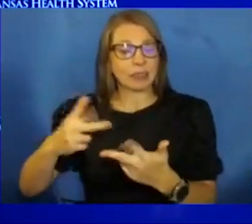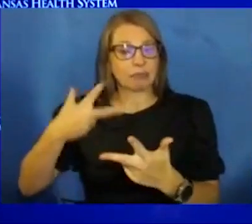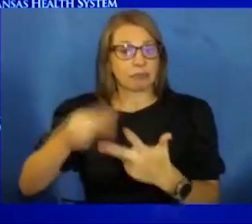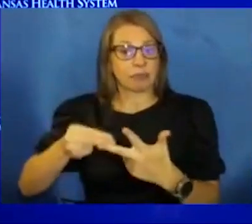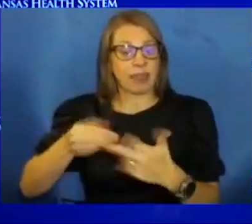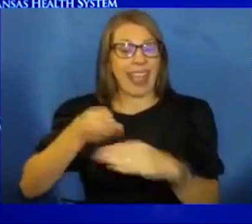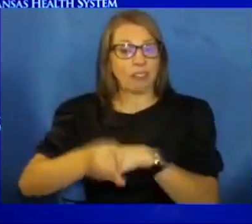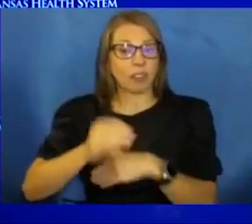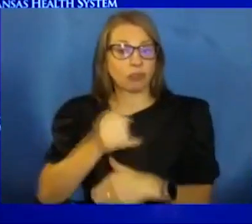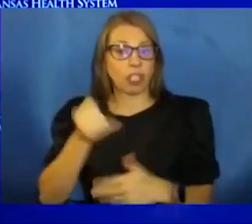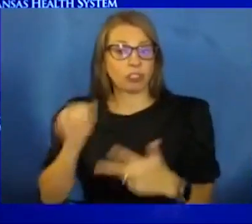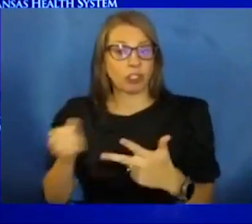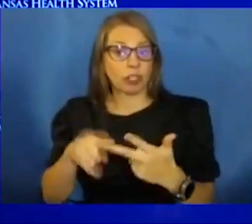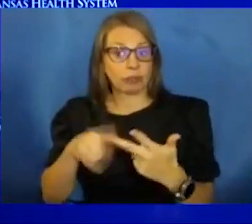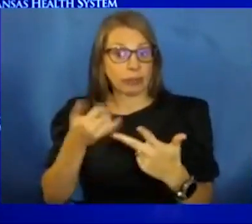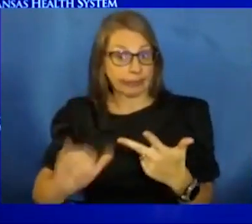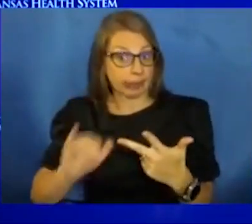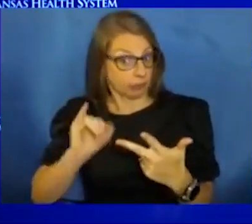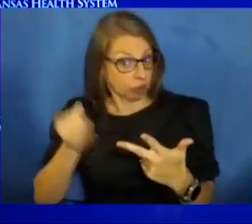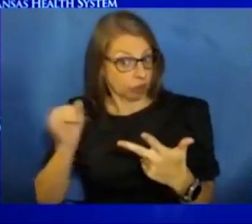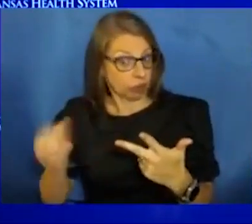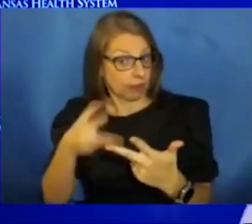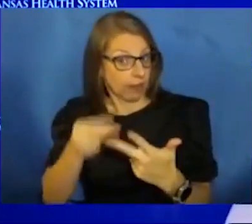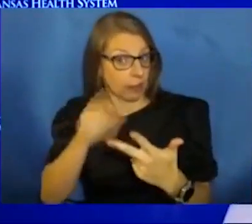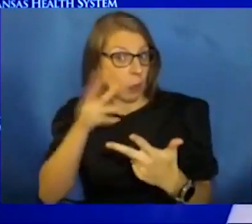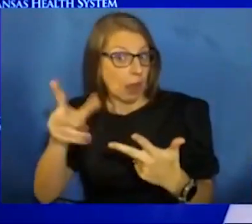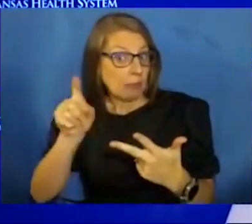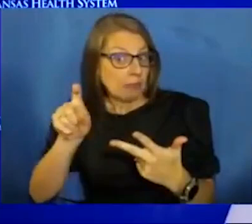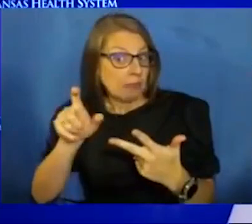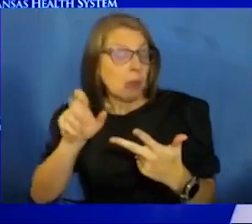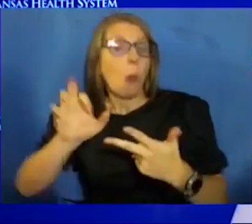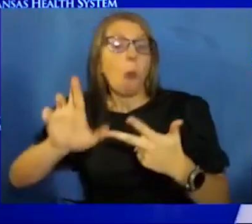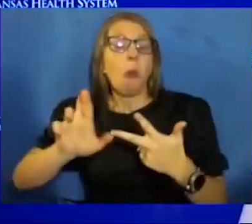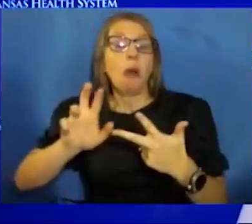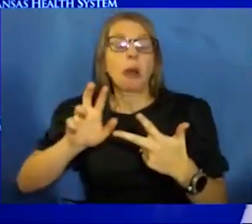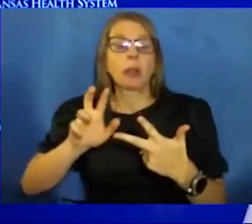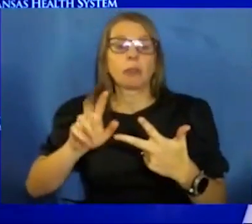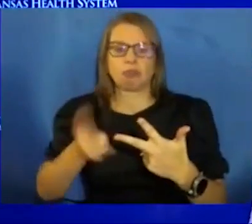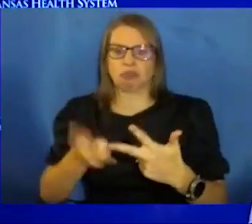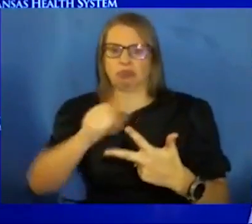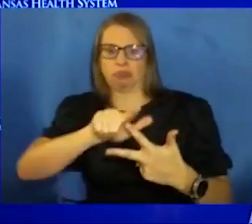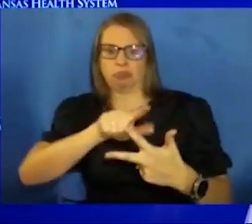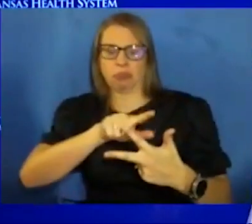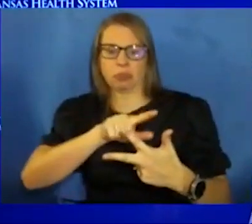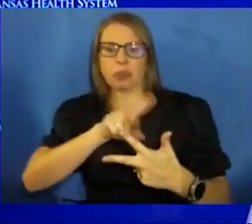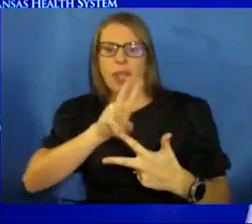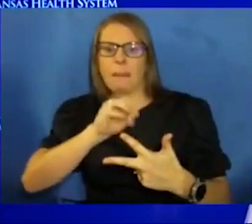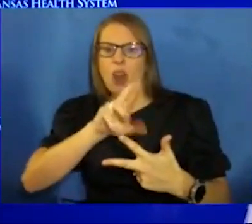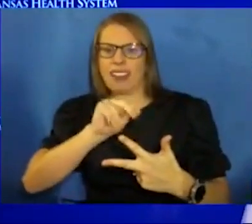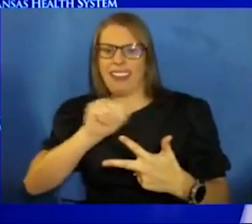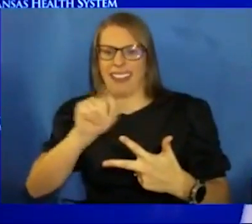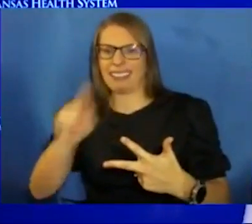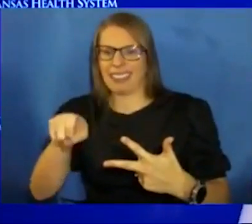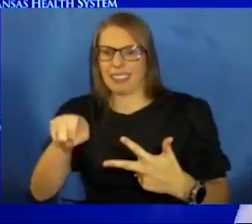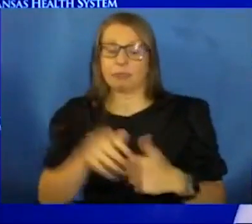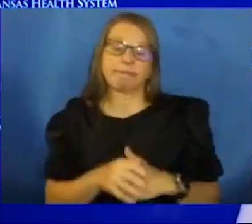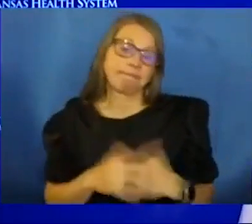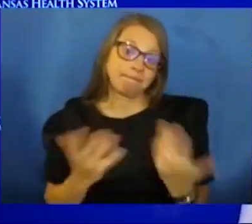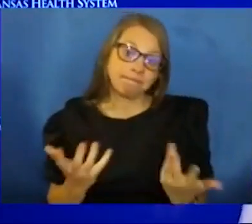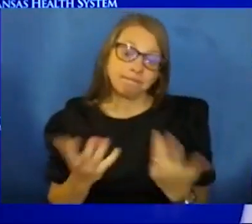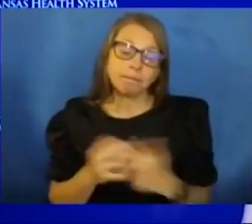it going to still be Johnson & Johnson vaccine, or will they say switch and pivot to an mRNA vaccine? So that is just the information I